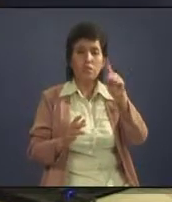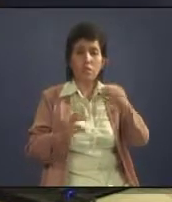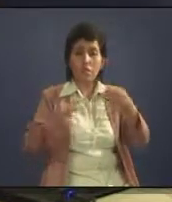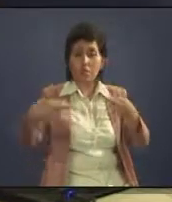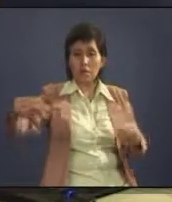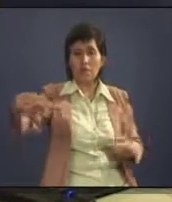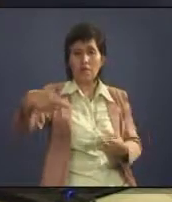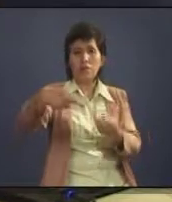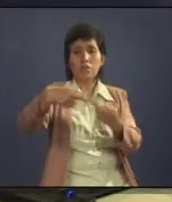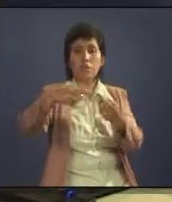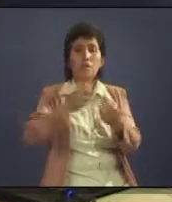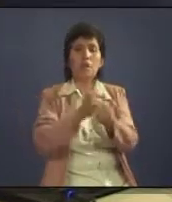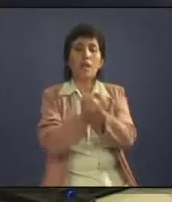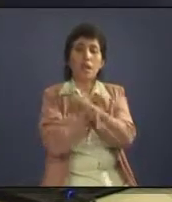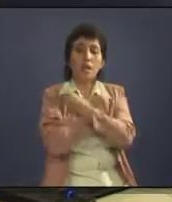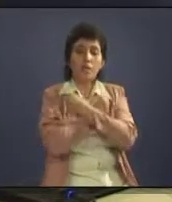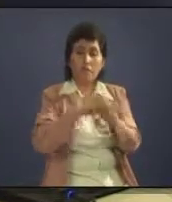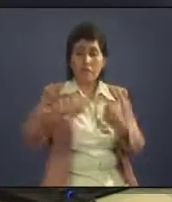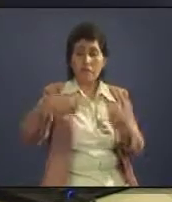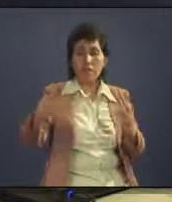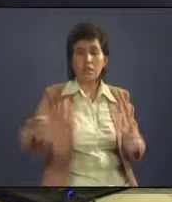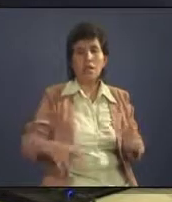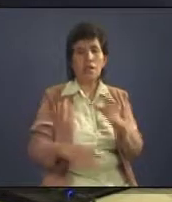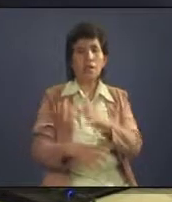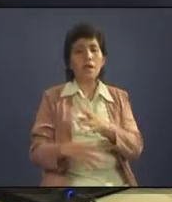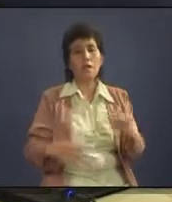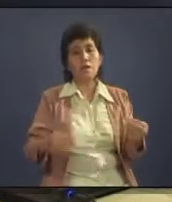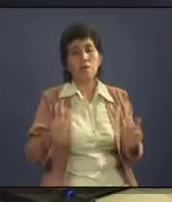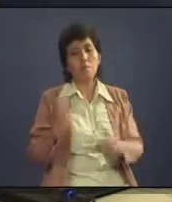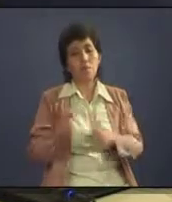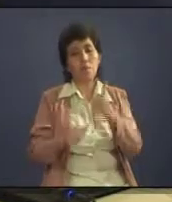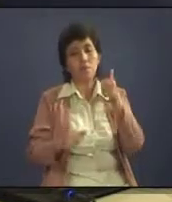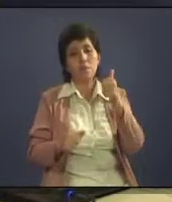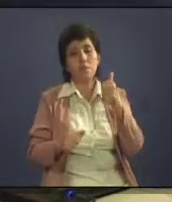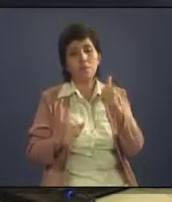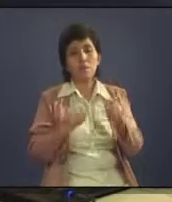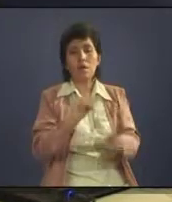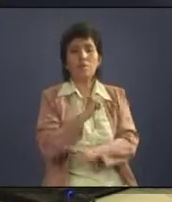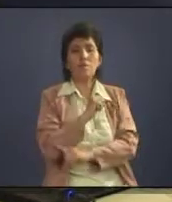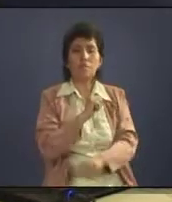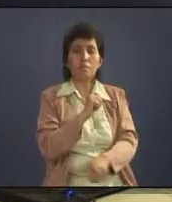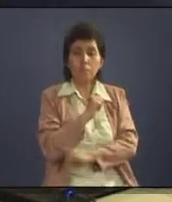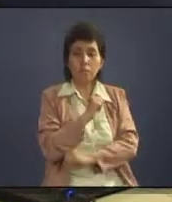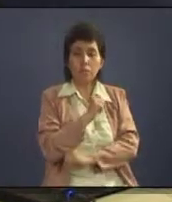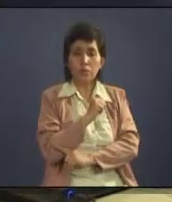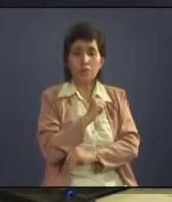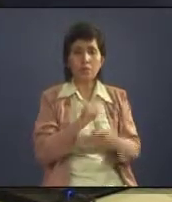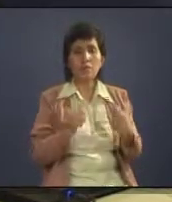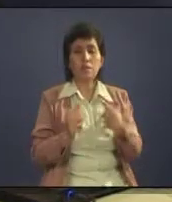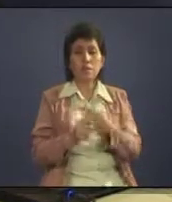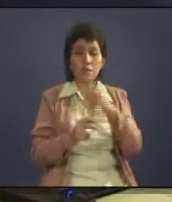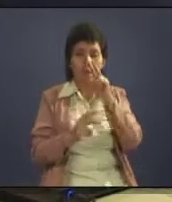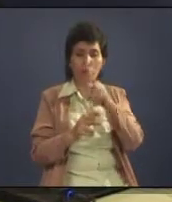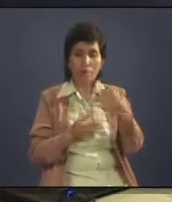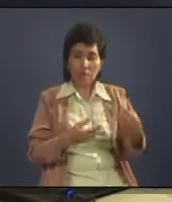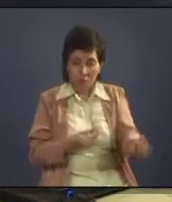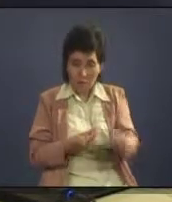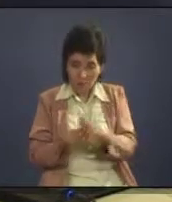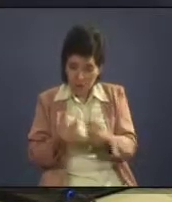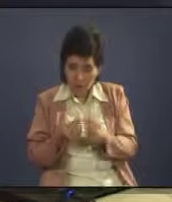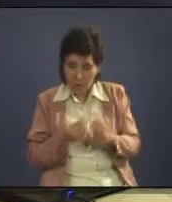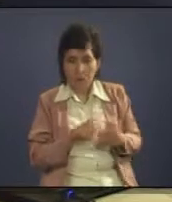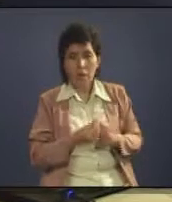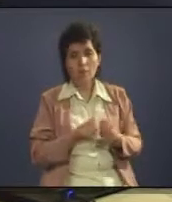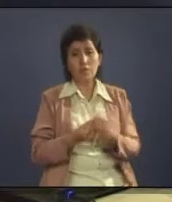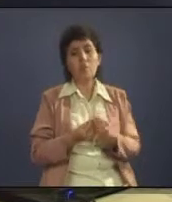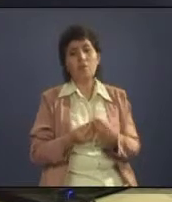the relationship, the love factor, and also the aggression, and mostly the abuse. Okay, we'll look at the connection of